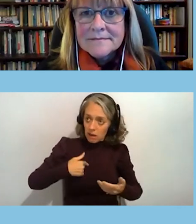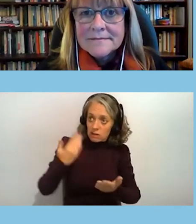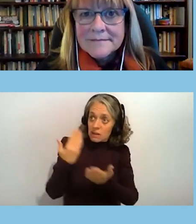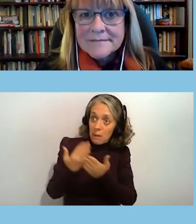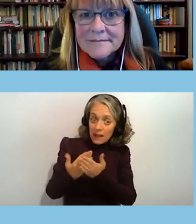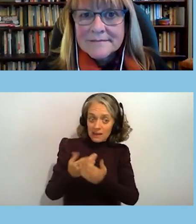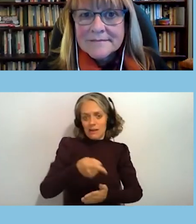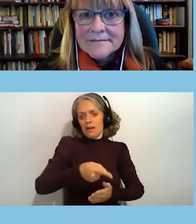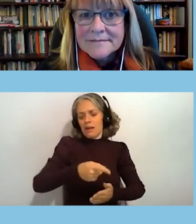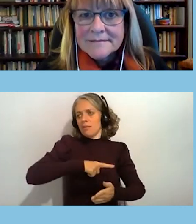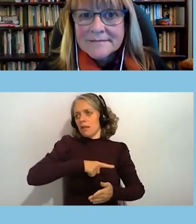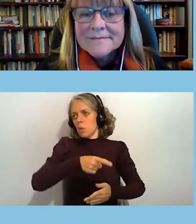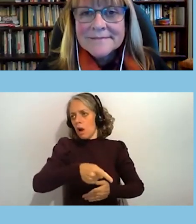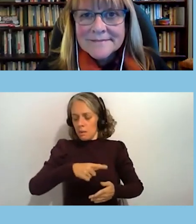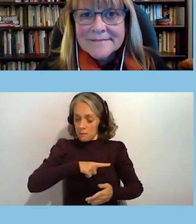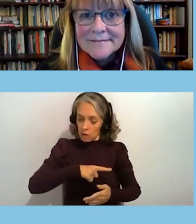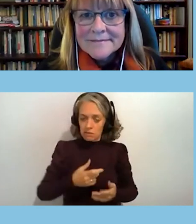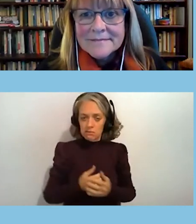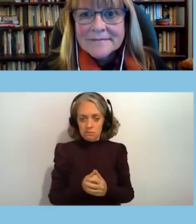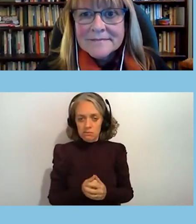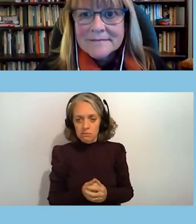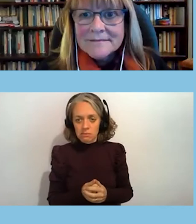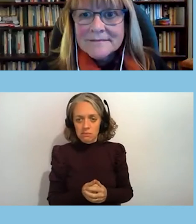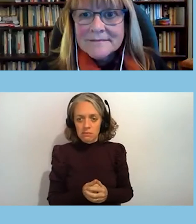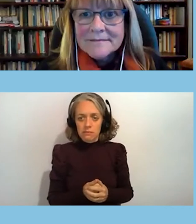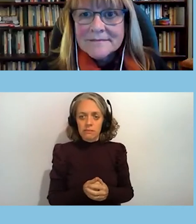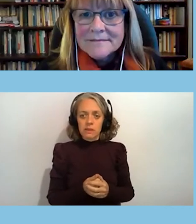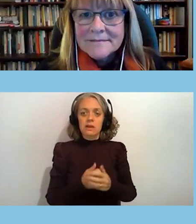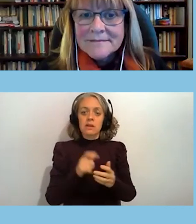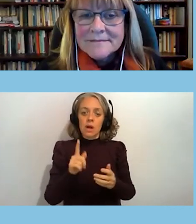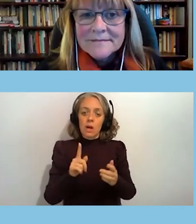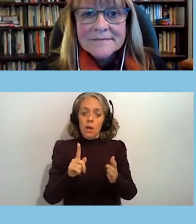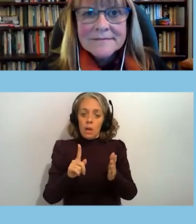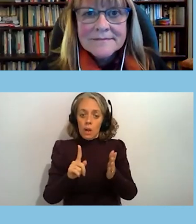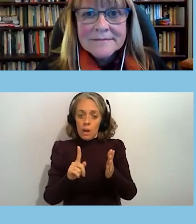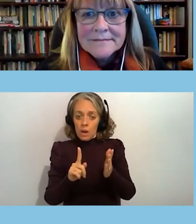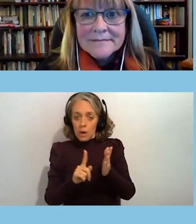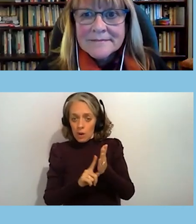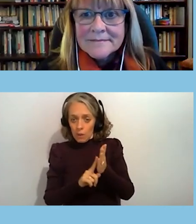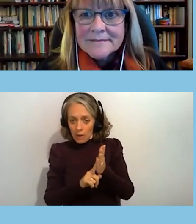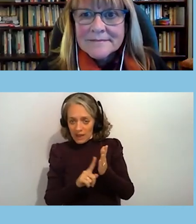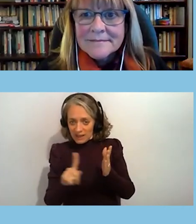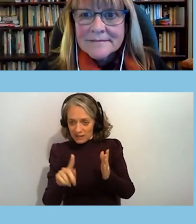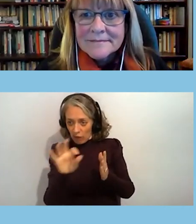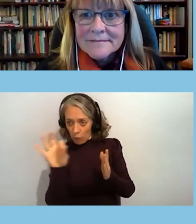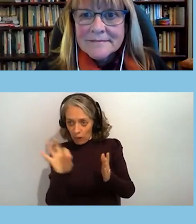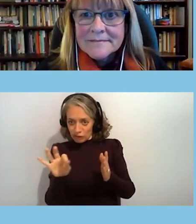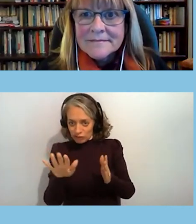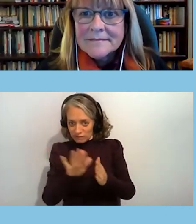need to be making. We do have a question from the audience for you, Louise, that I think maybe might allow you to kind